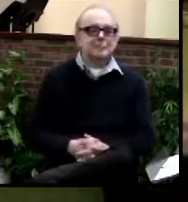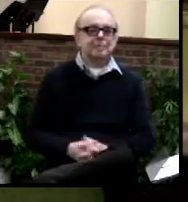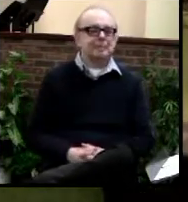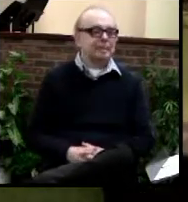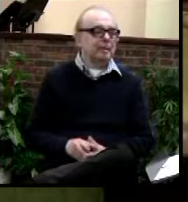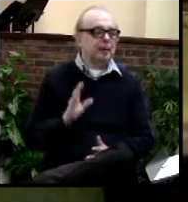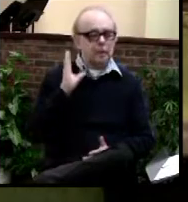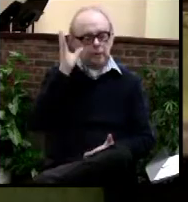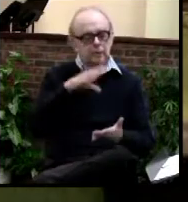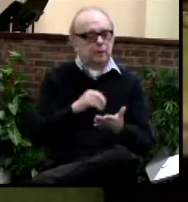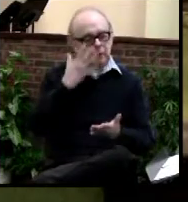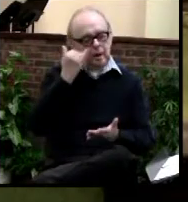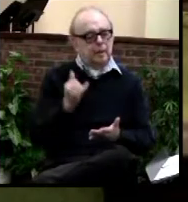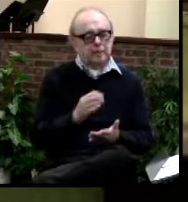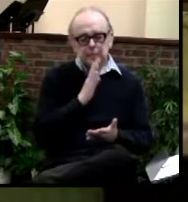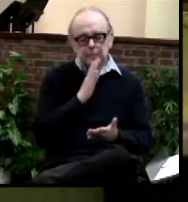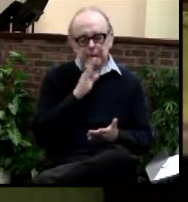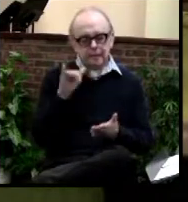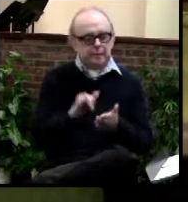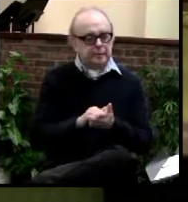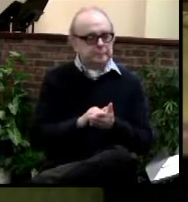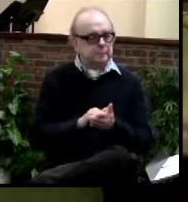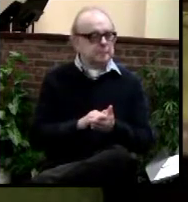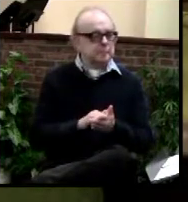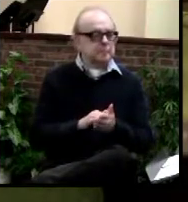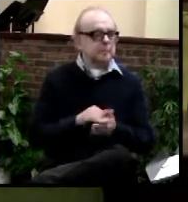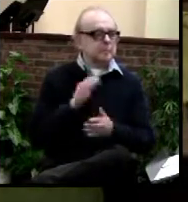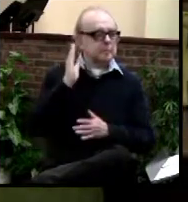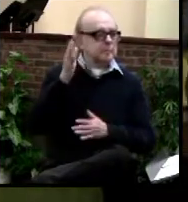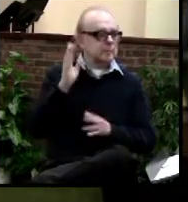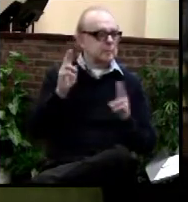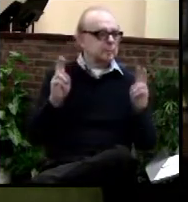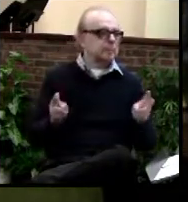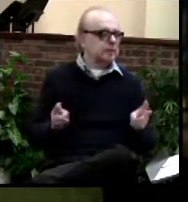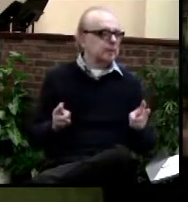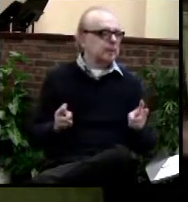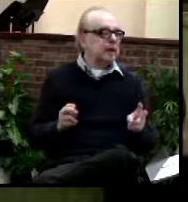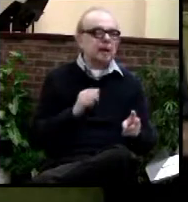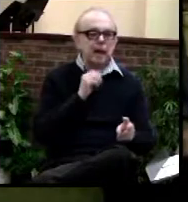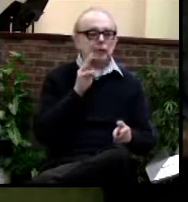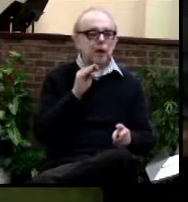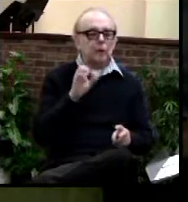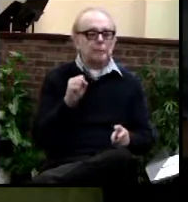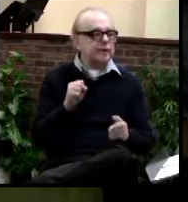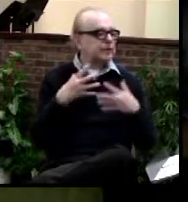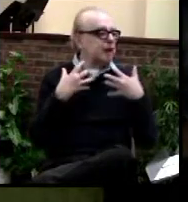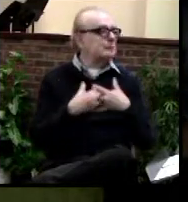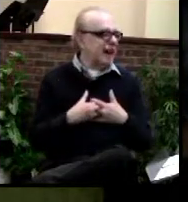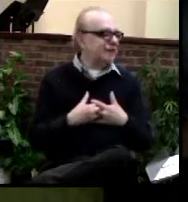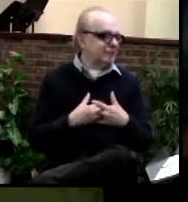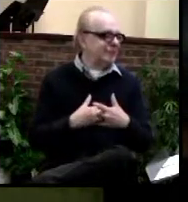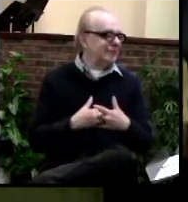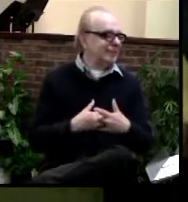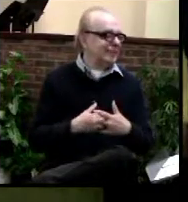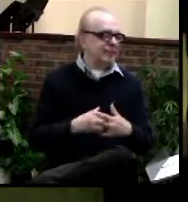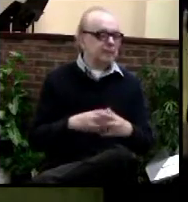out in a minute why I'm talking about this, because the sermon this morning is called Mismatched. And a lot of times